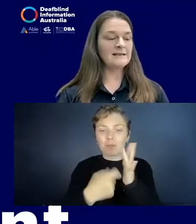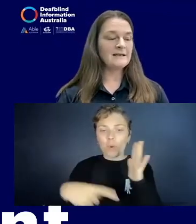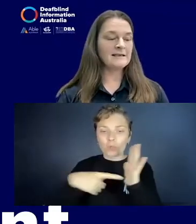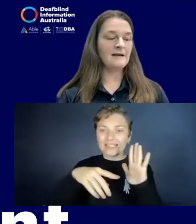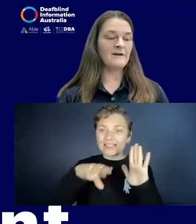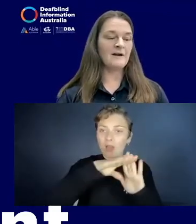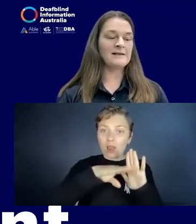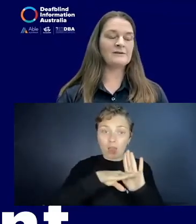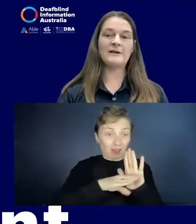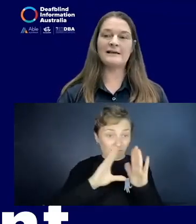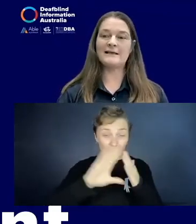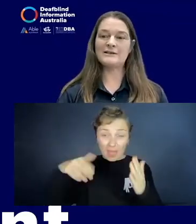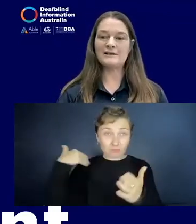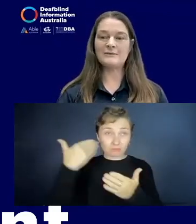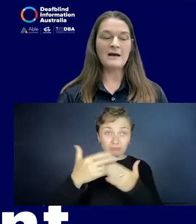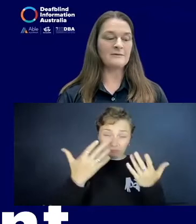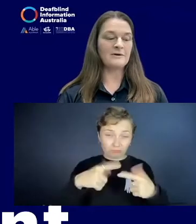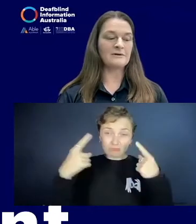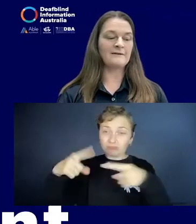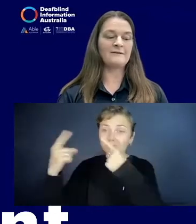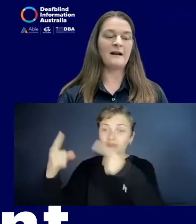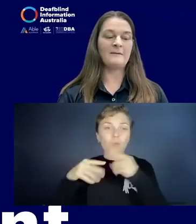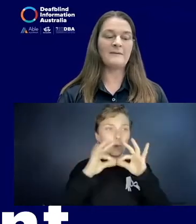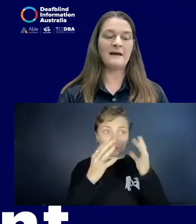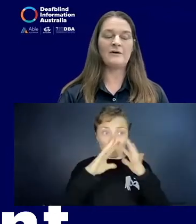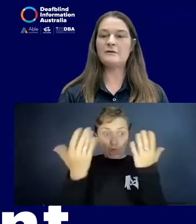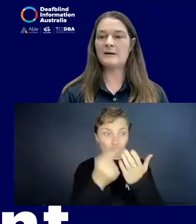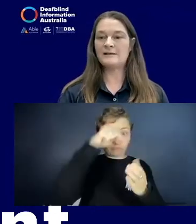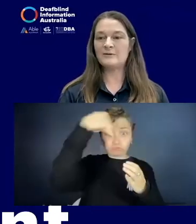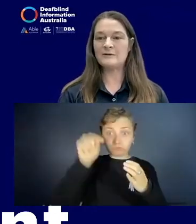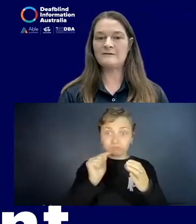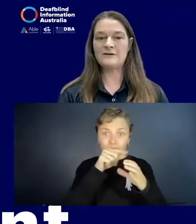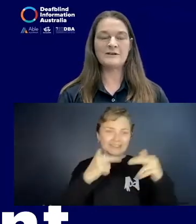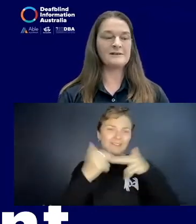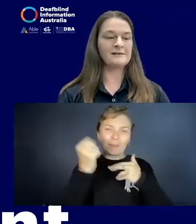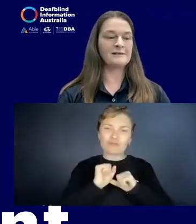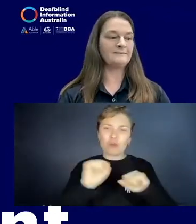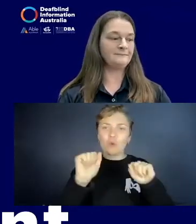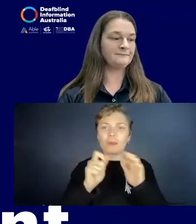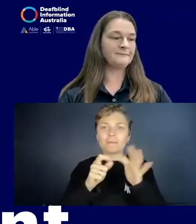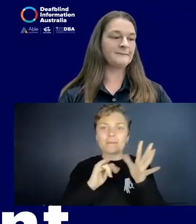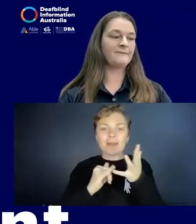And since then, various organisations around the world have developed their own passport versions.